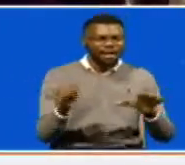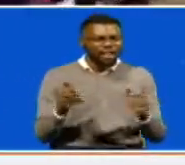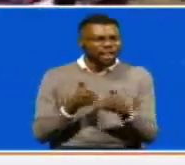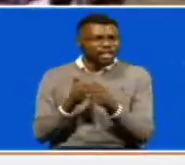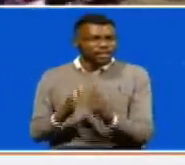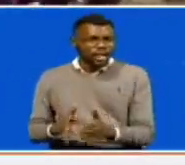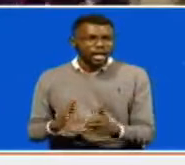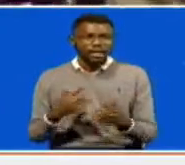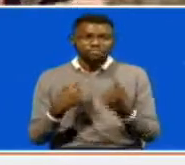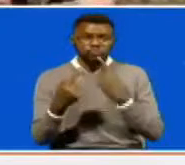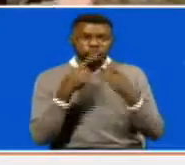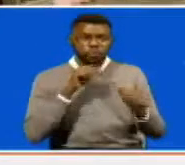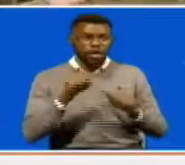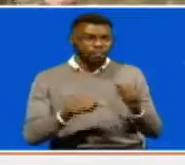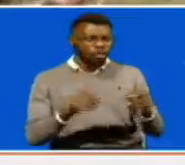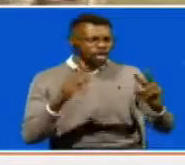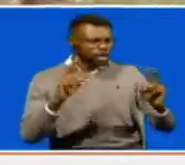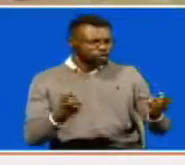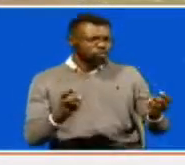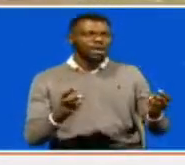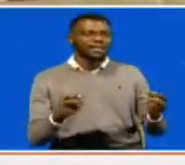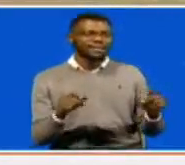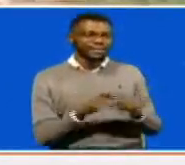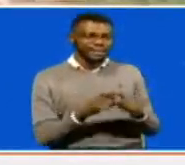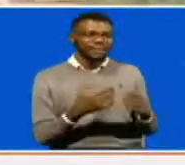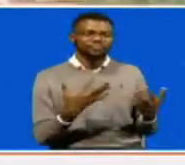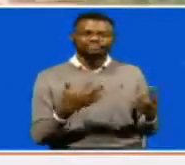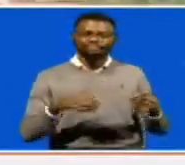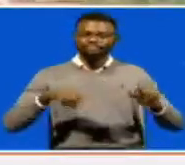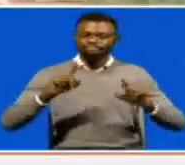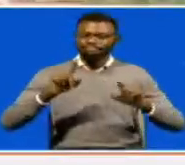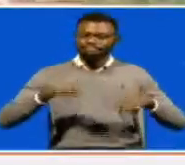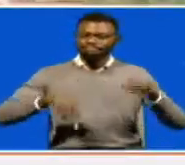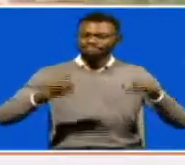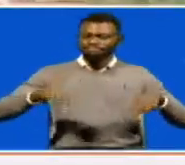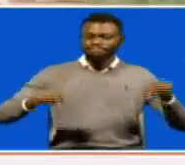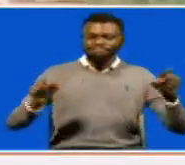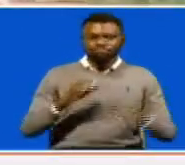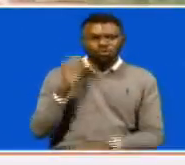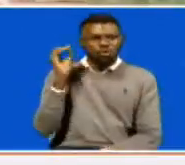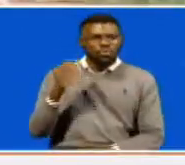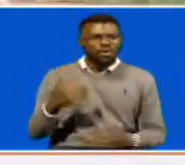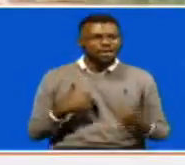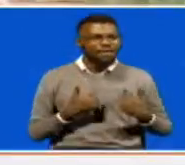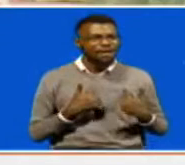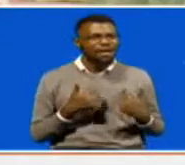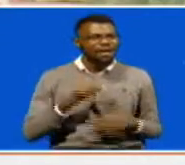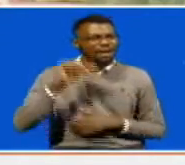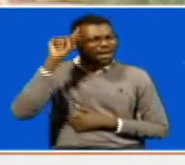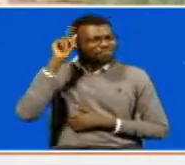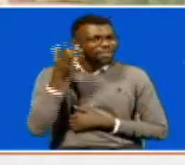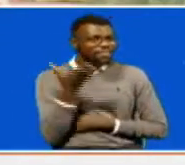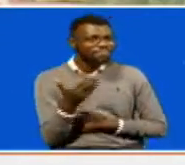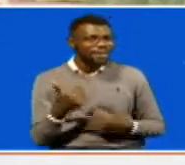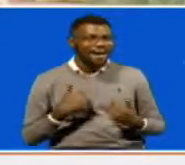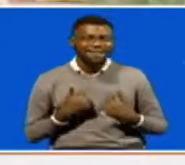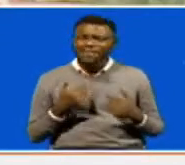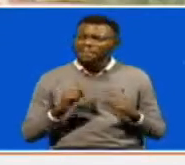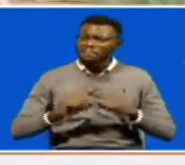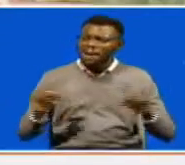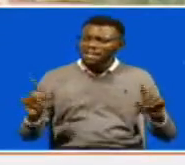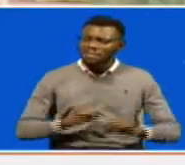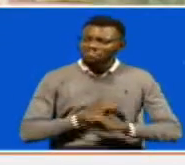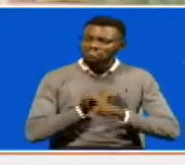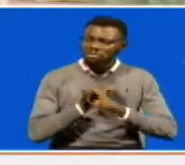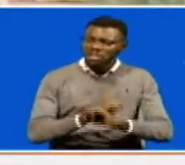out to speak about the issue and their reactions were varied. So if the government is there and could not